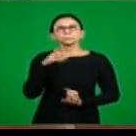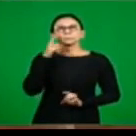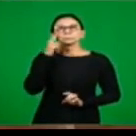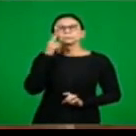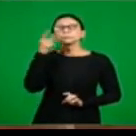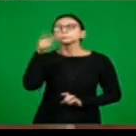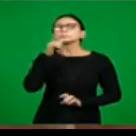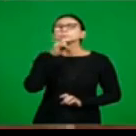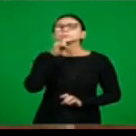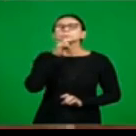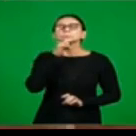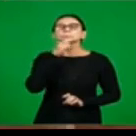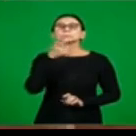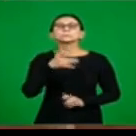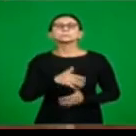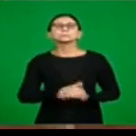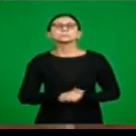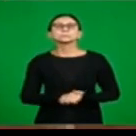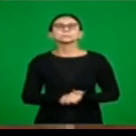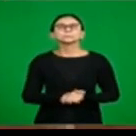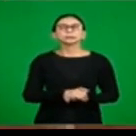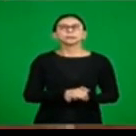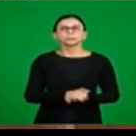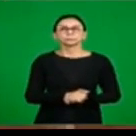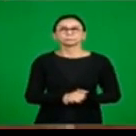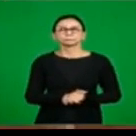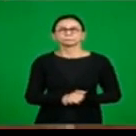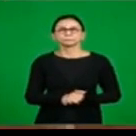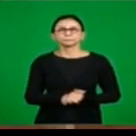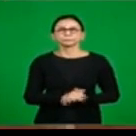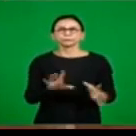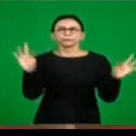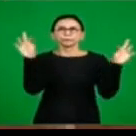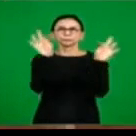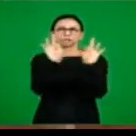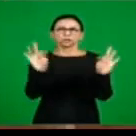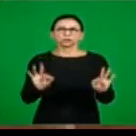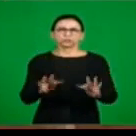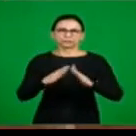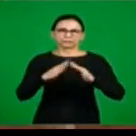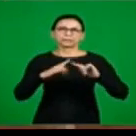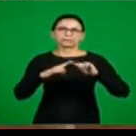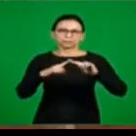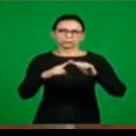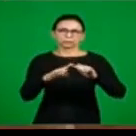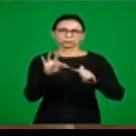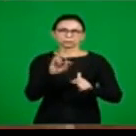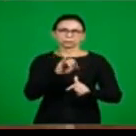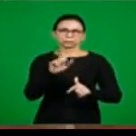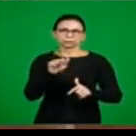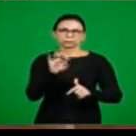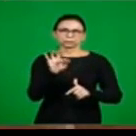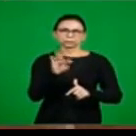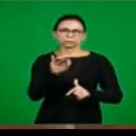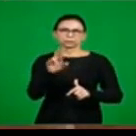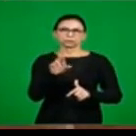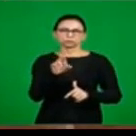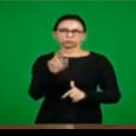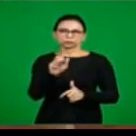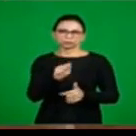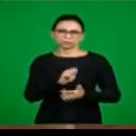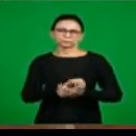So let's just observe it here. Let's go to Thyatira. In Thyatira here, the instruction